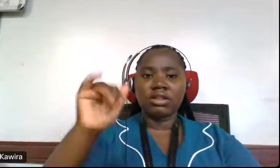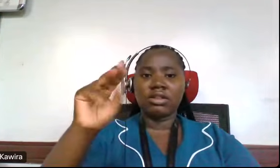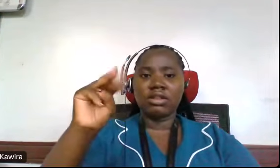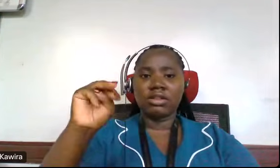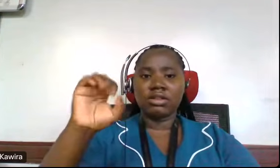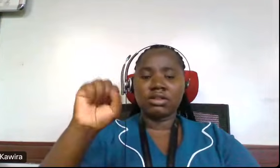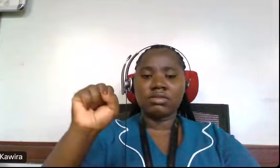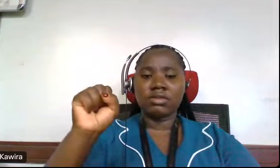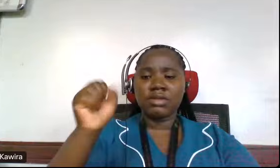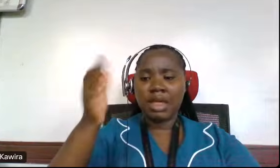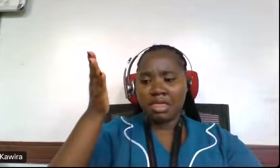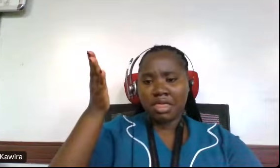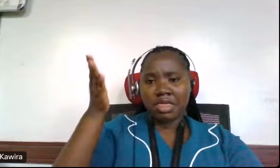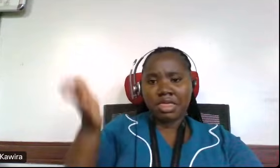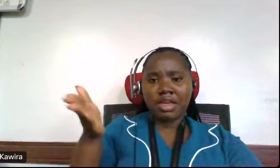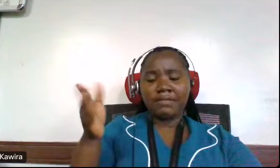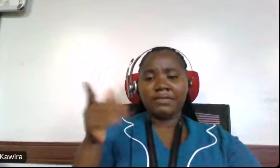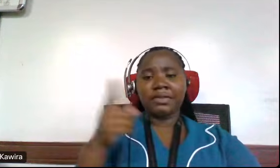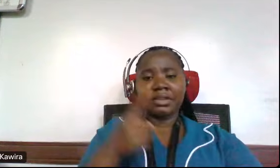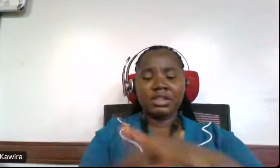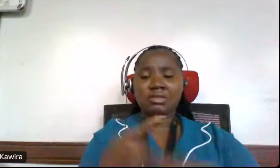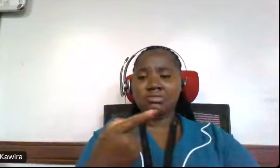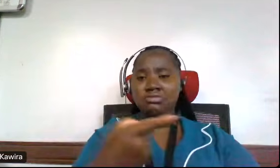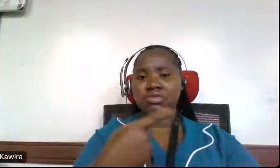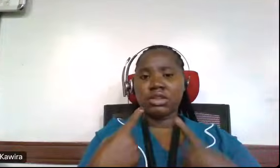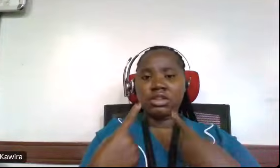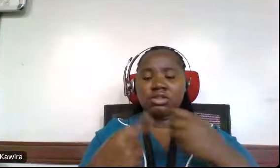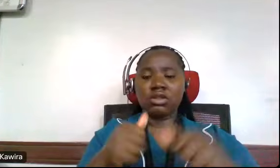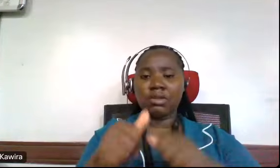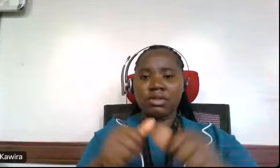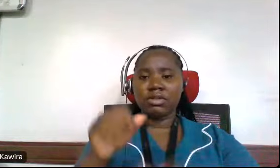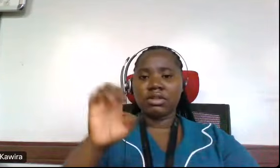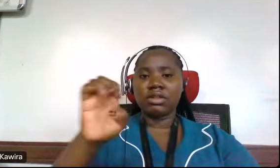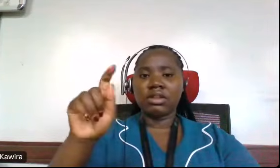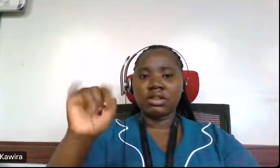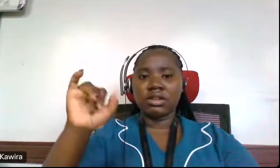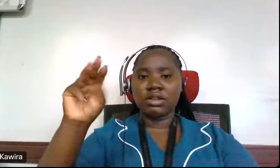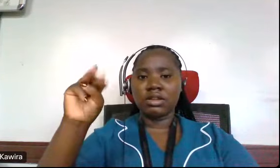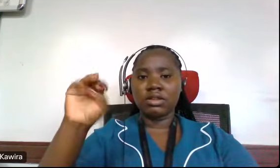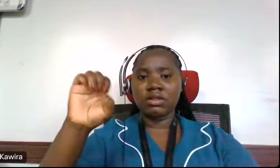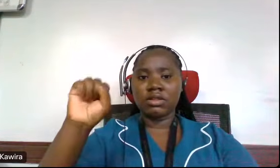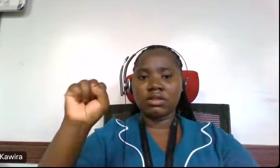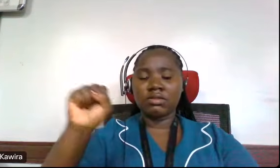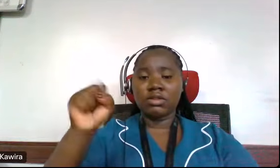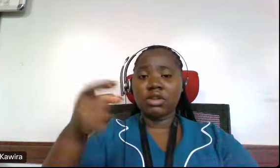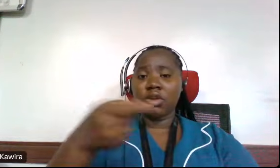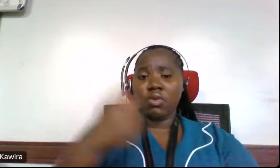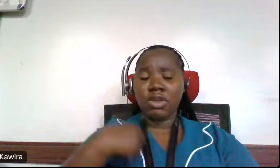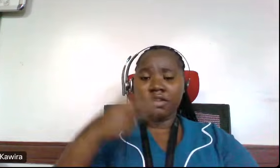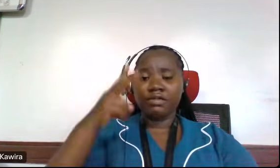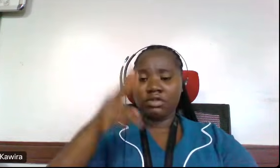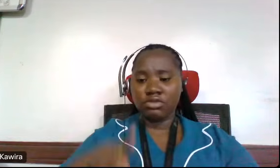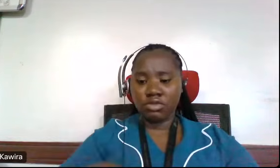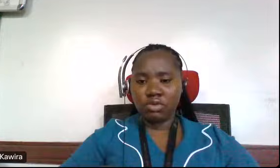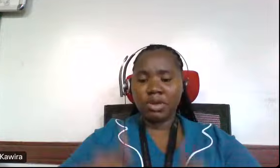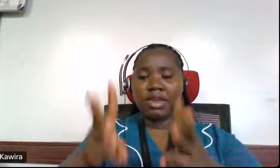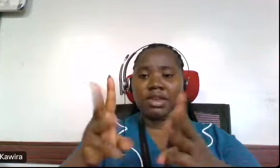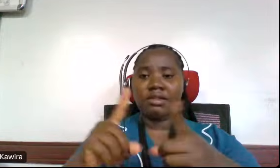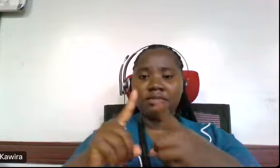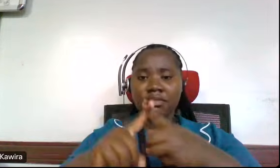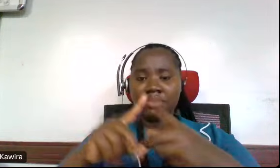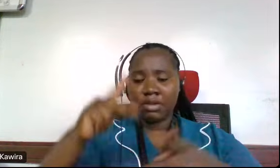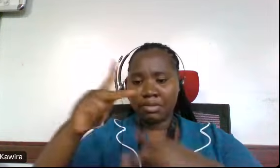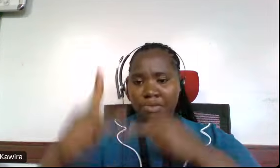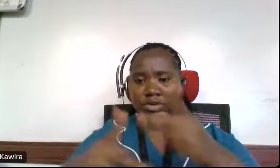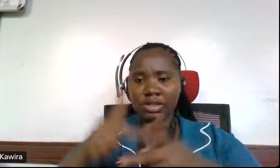is for when we are talking about eTIMS, make sure you go the two-way process. So the first process will be onboarding.